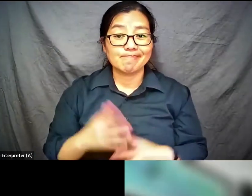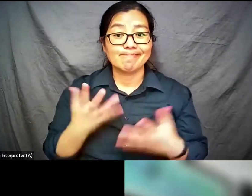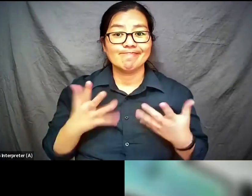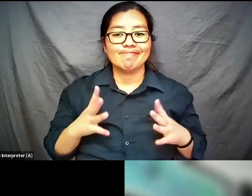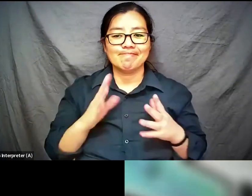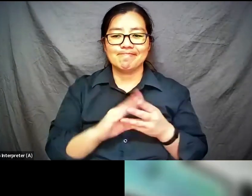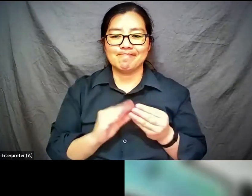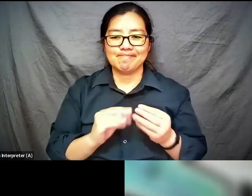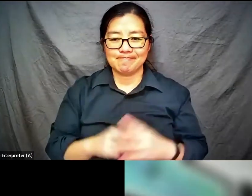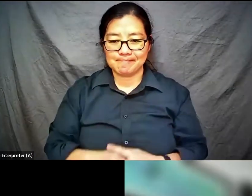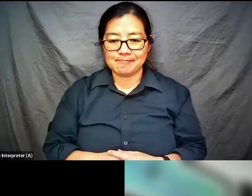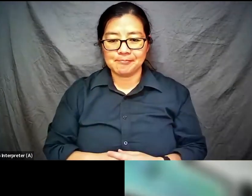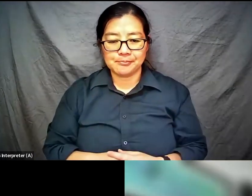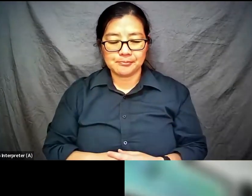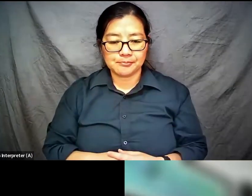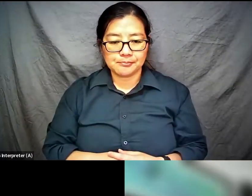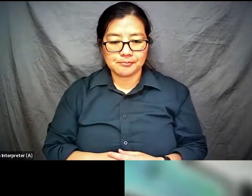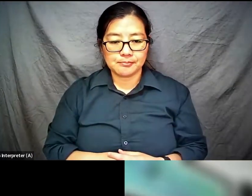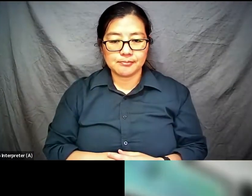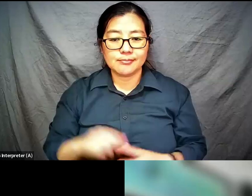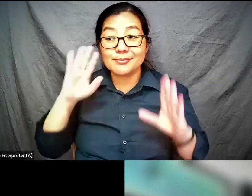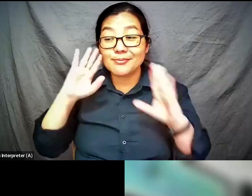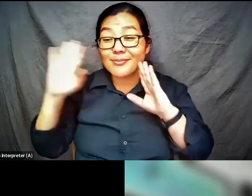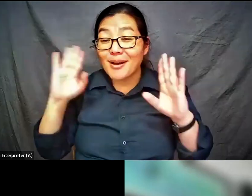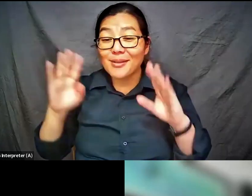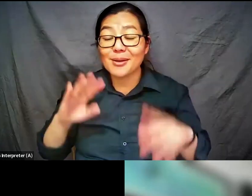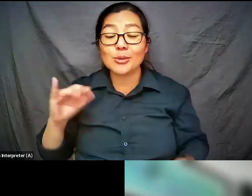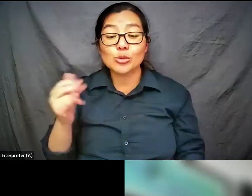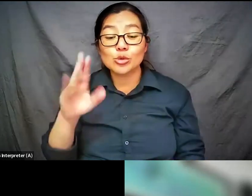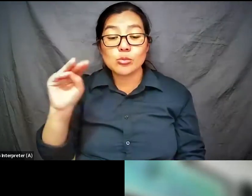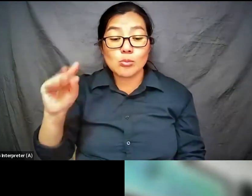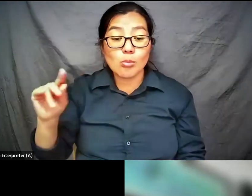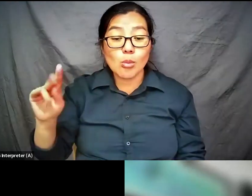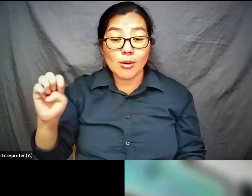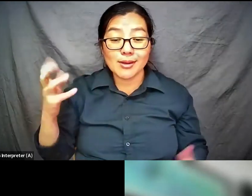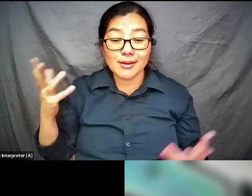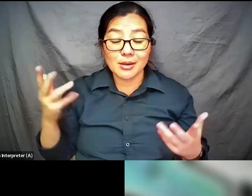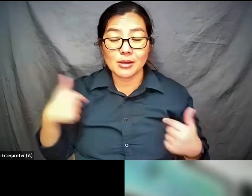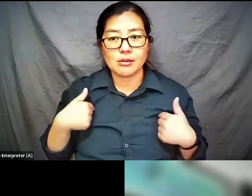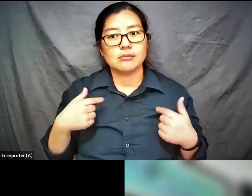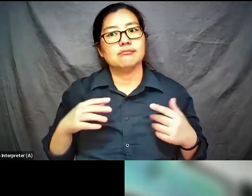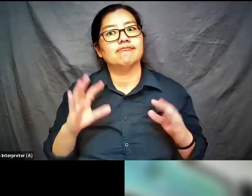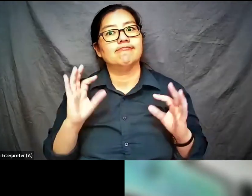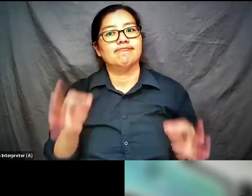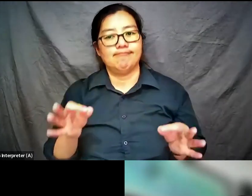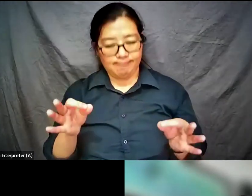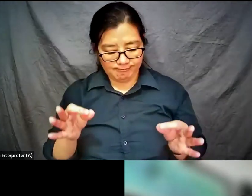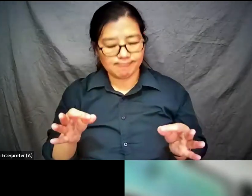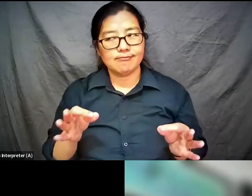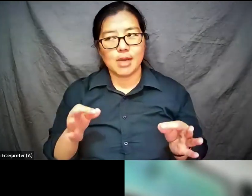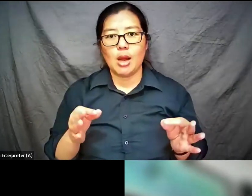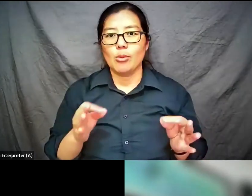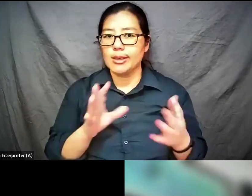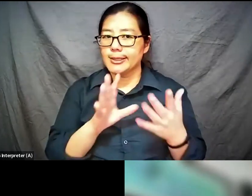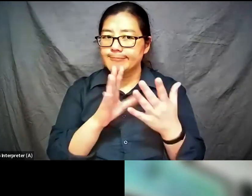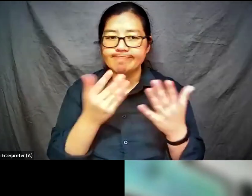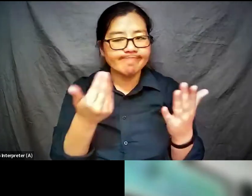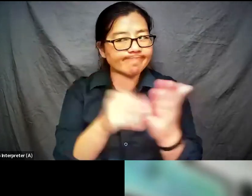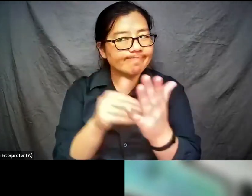building in all sorts of different spaces, within disability spaces, and just, Black women